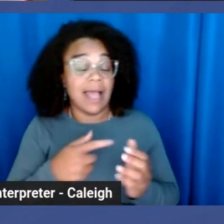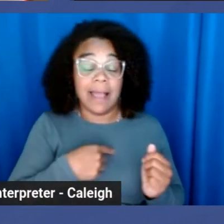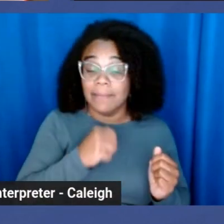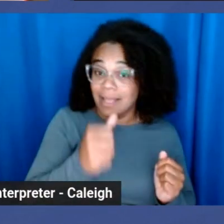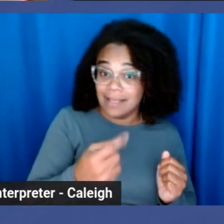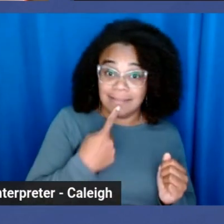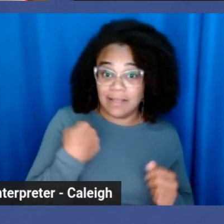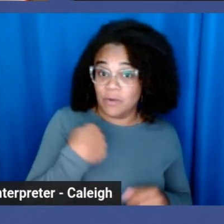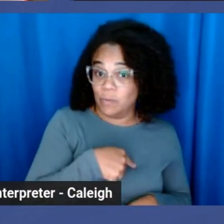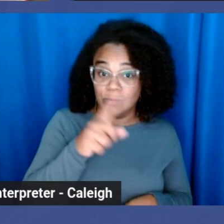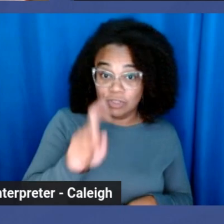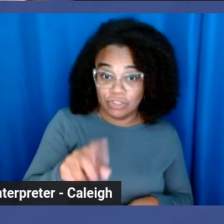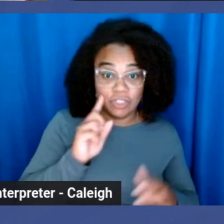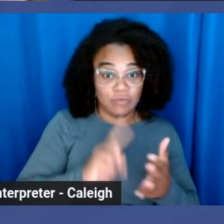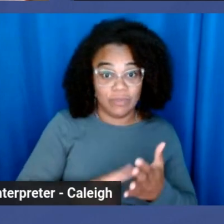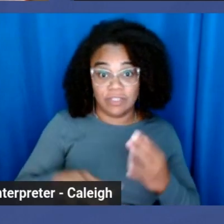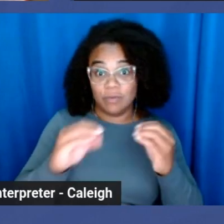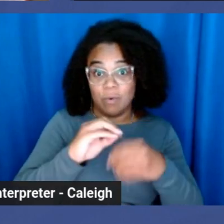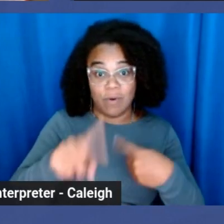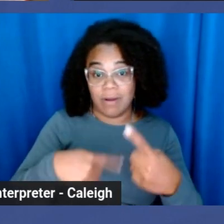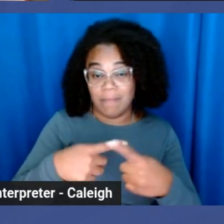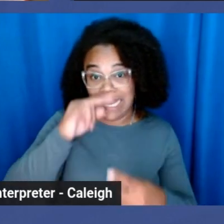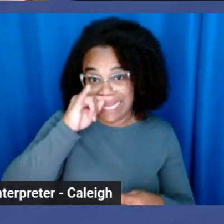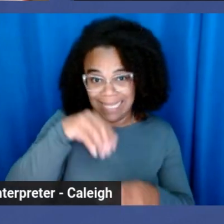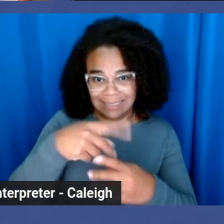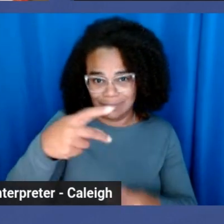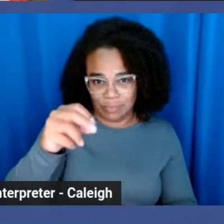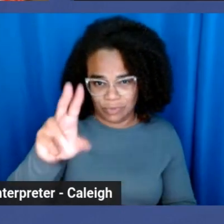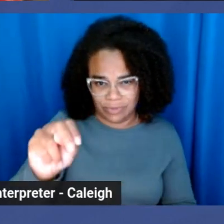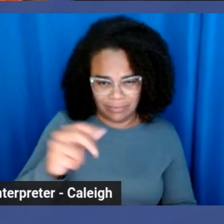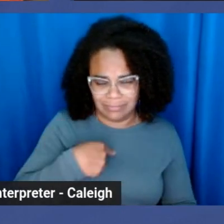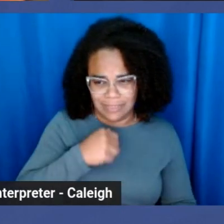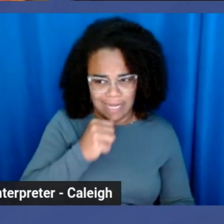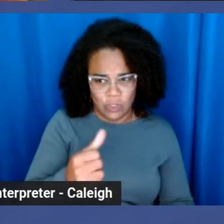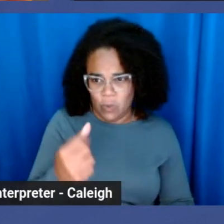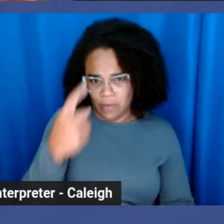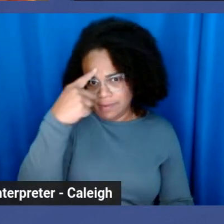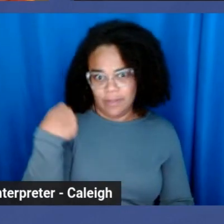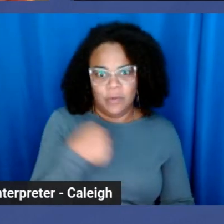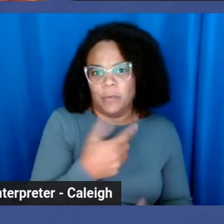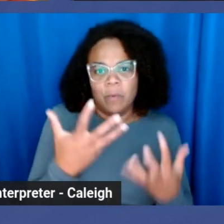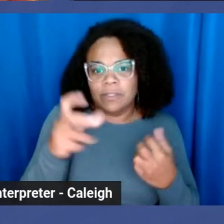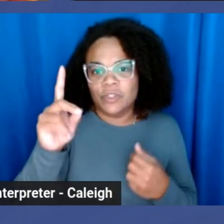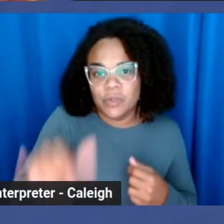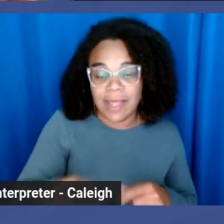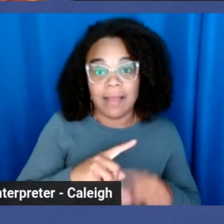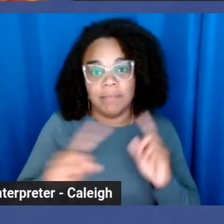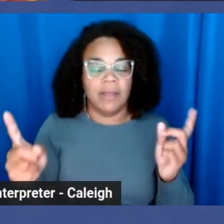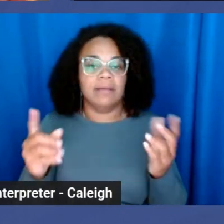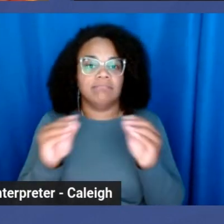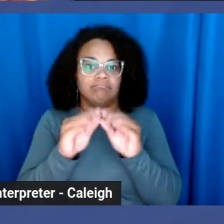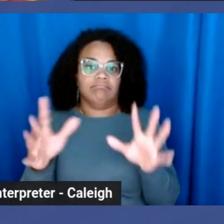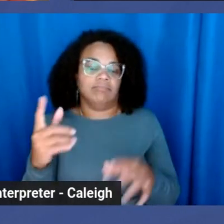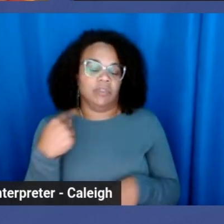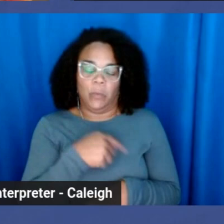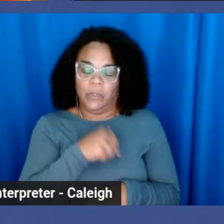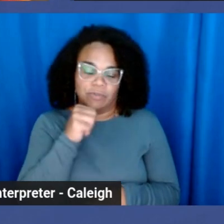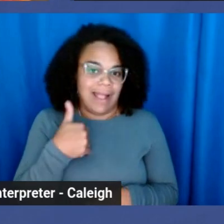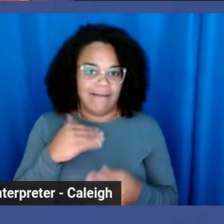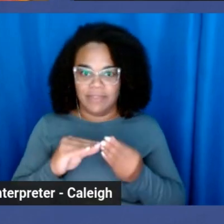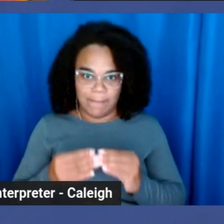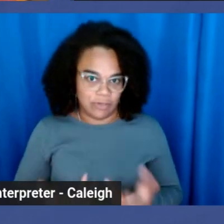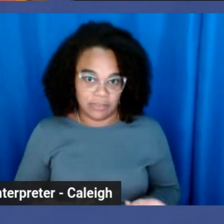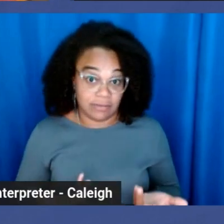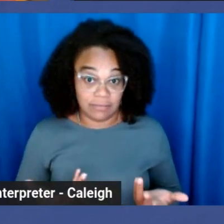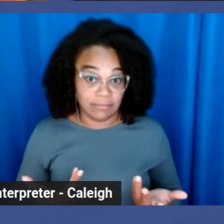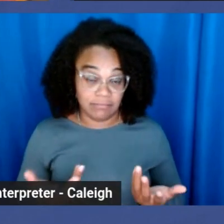be researching more about kids in porn, right? Like, I don't really think that's something that we want to be doing more of, but that also means we just don't have the numbers, which is fine, but something that we should know,